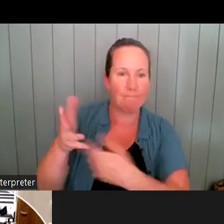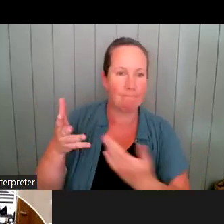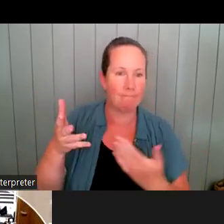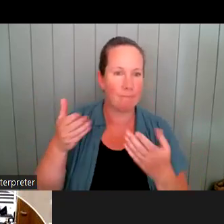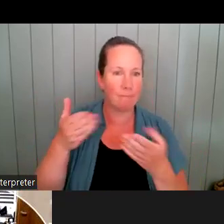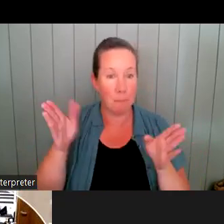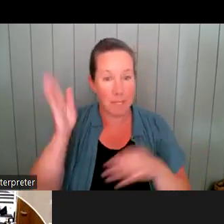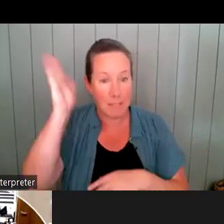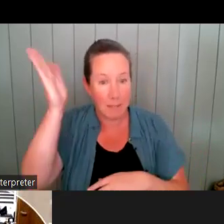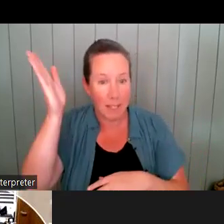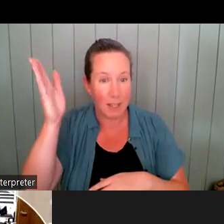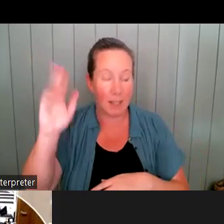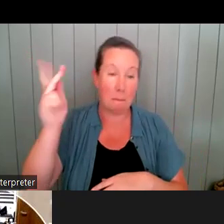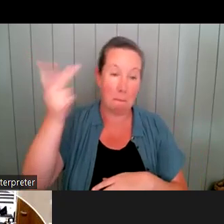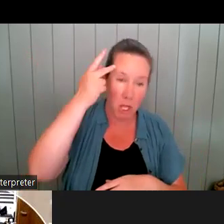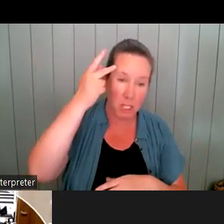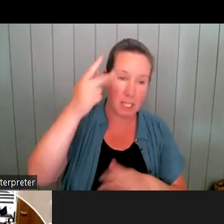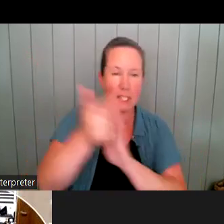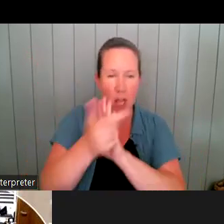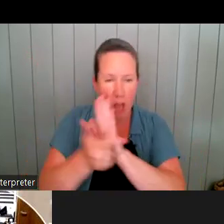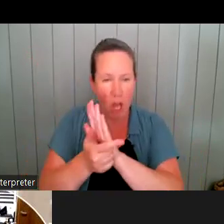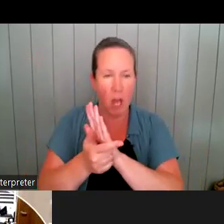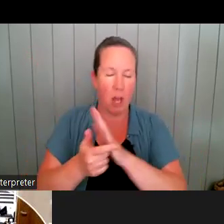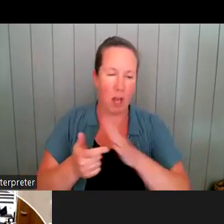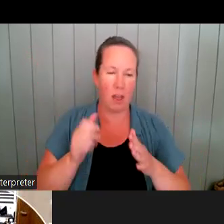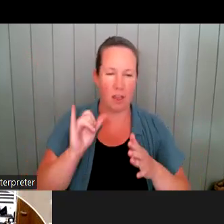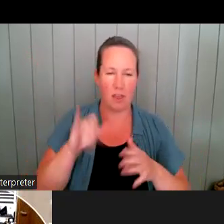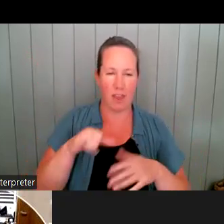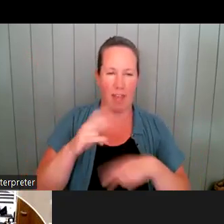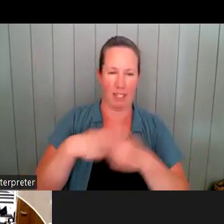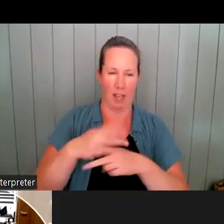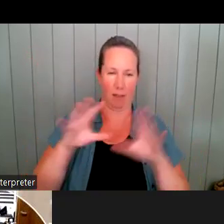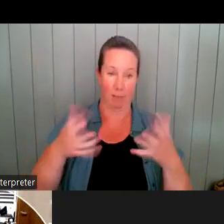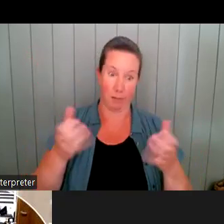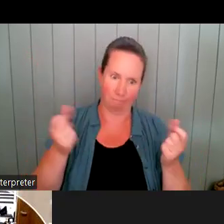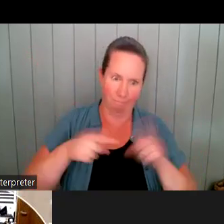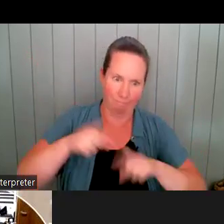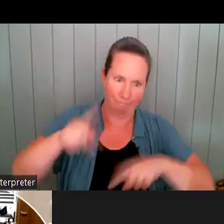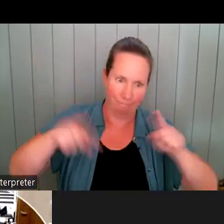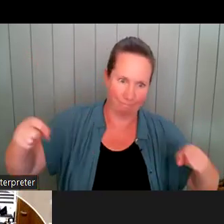speaking, politics, or law. So that kind of gathers quite a few.